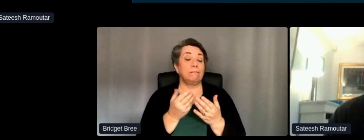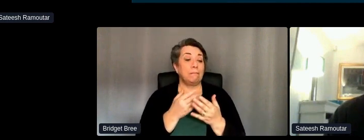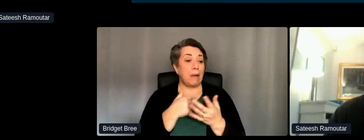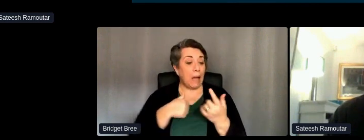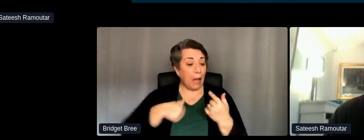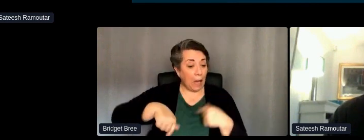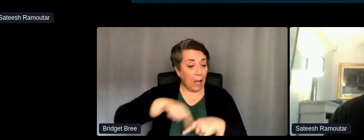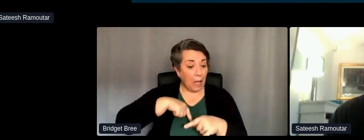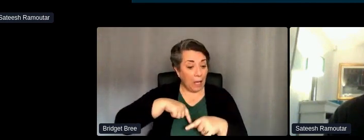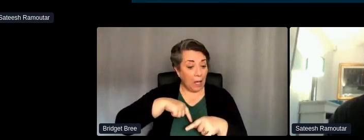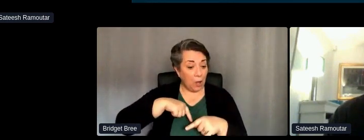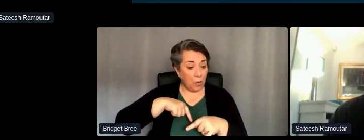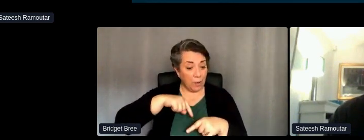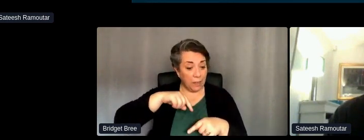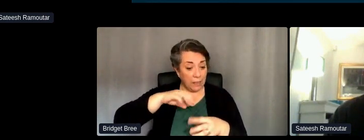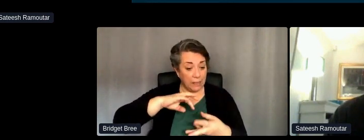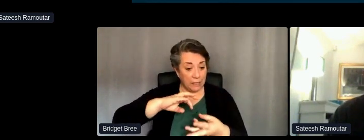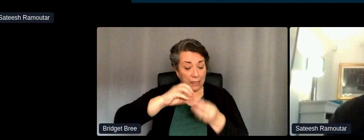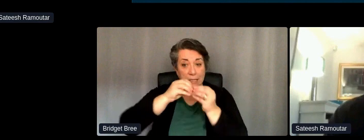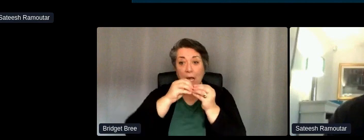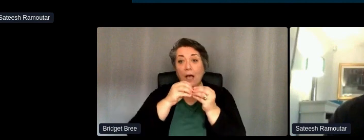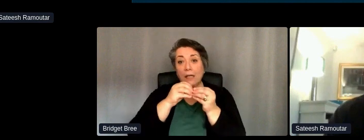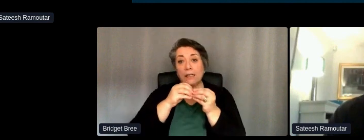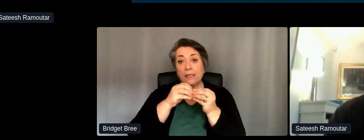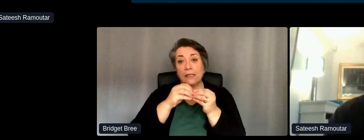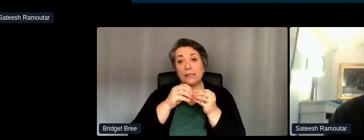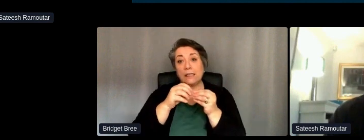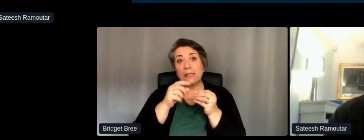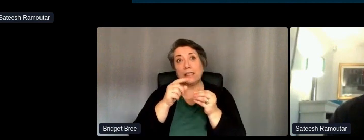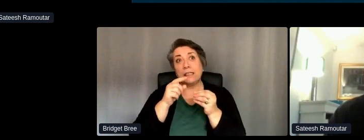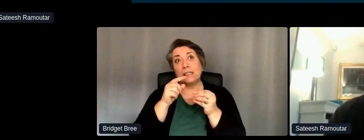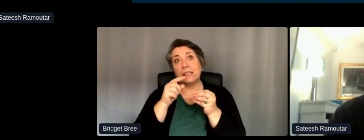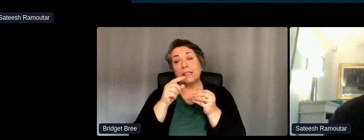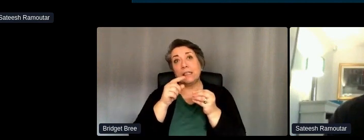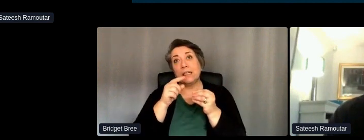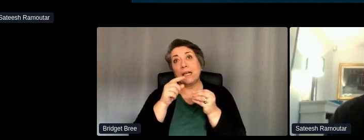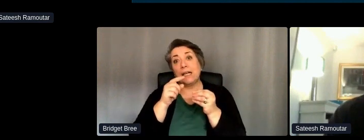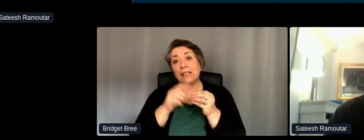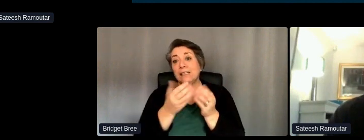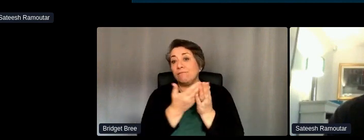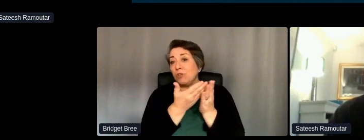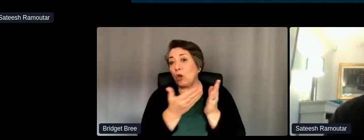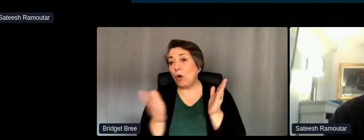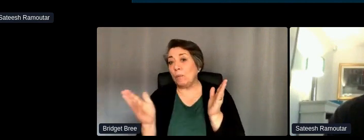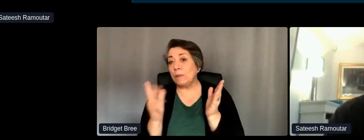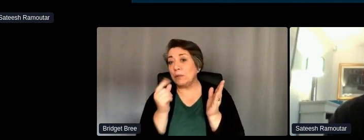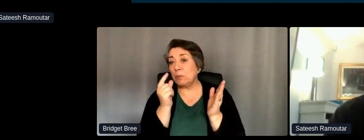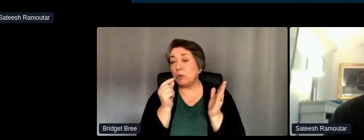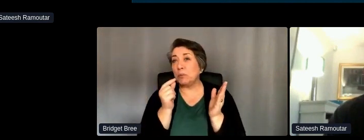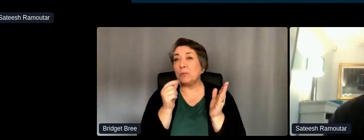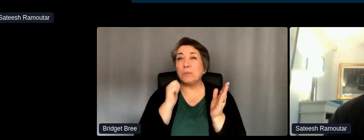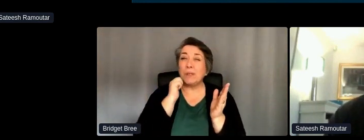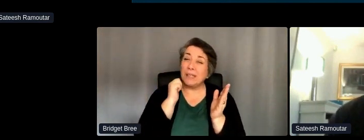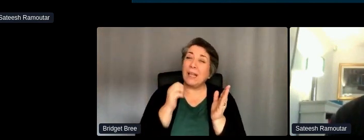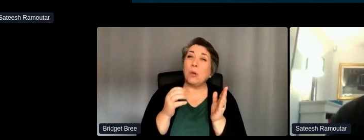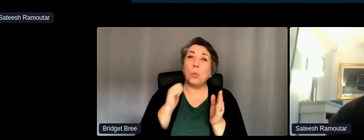many people as we can, recognizing that there will be a range of abilities which we don't cover at this